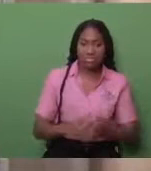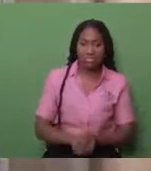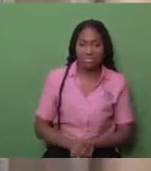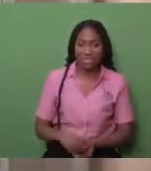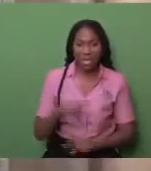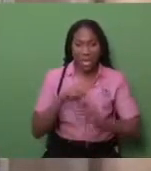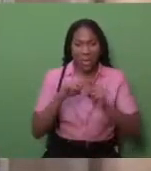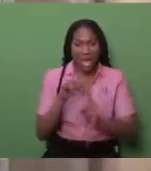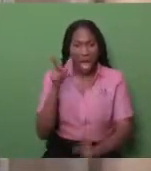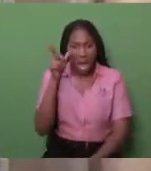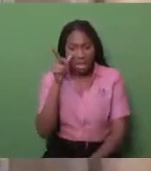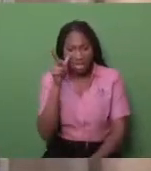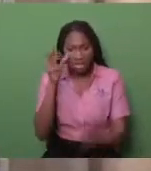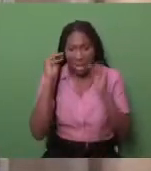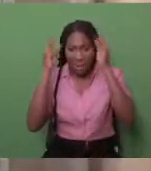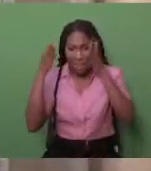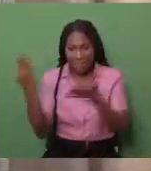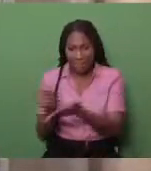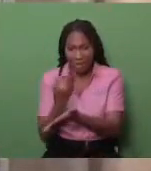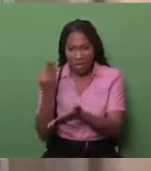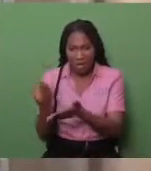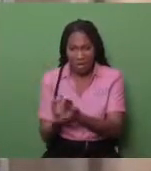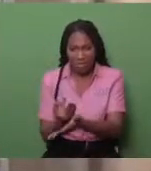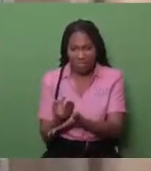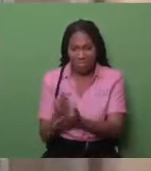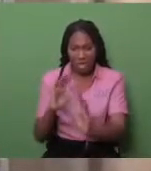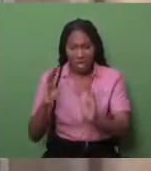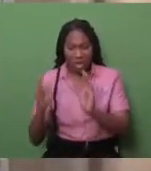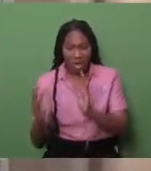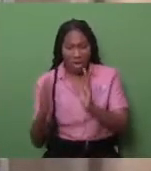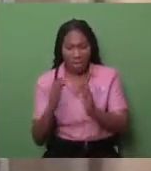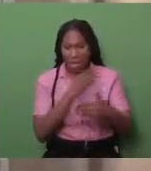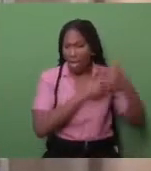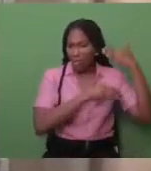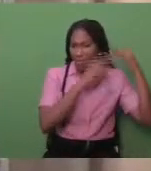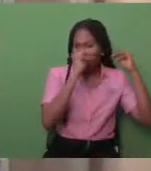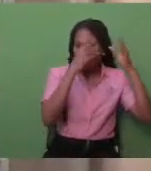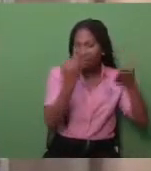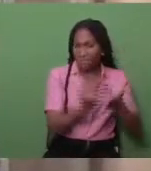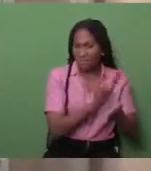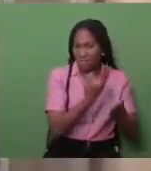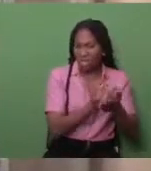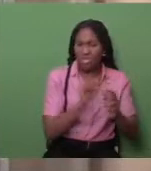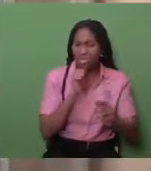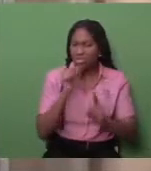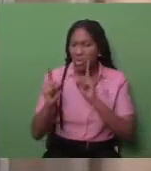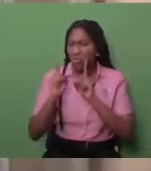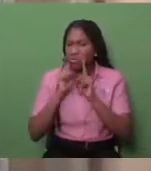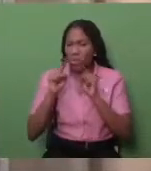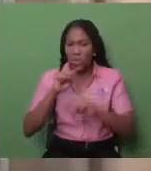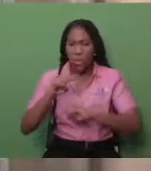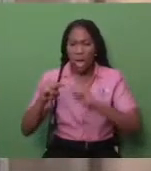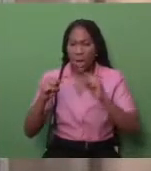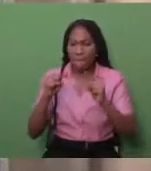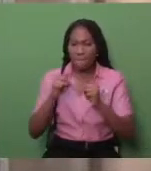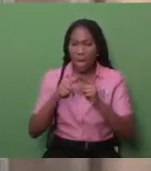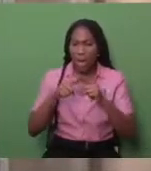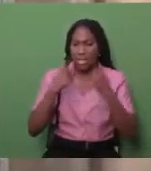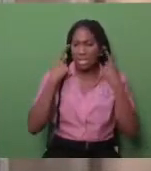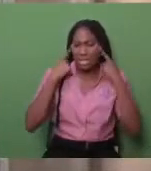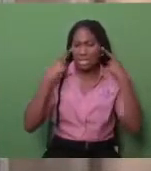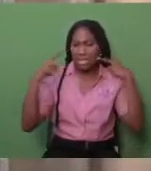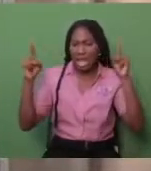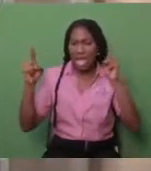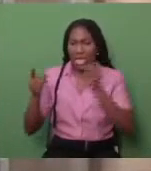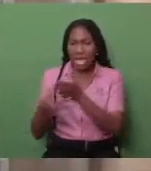unlike previous ministers of finance, he was not reporting on the success of our nation's strongest sector. Instead, what he did, as I